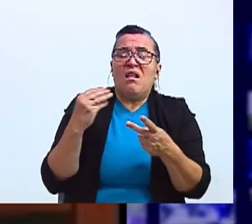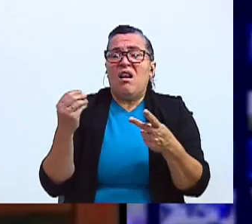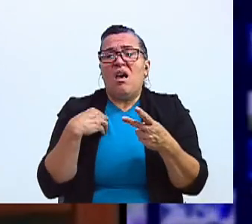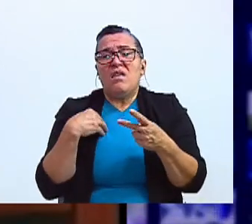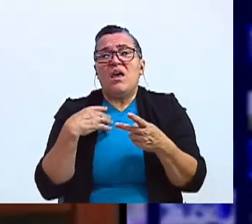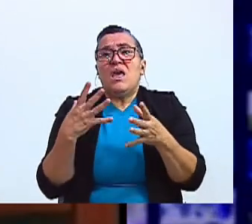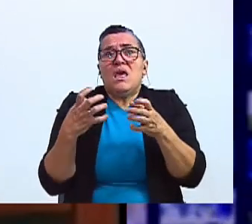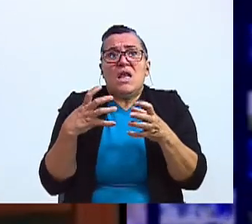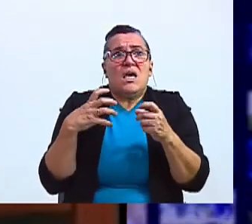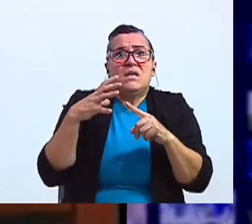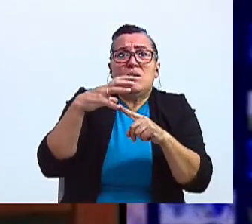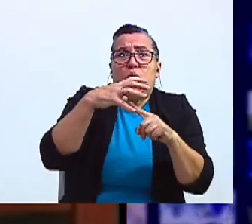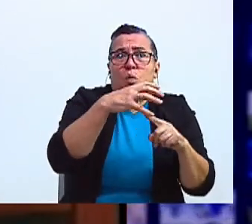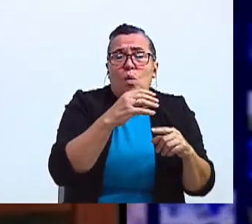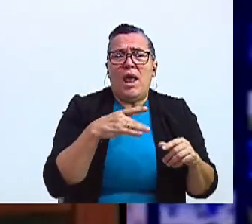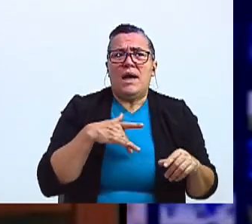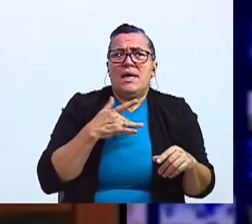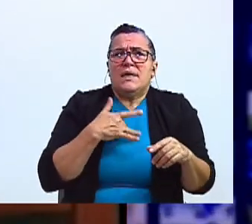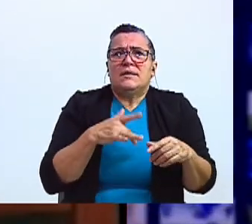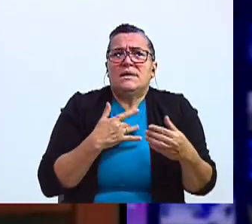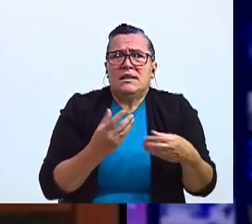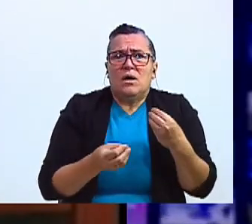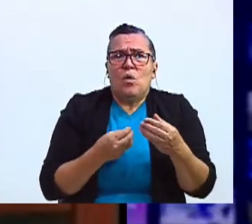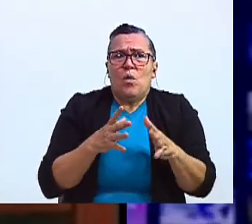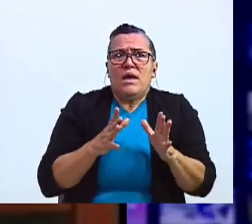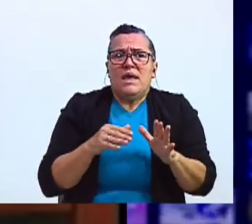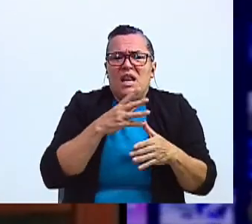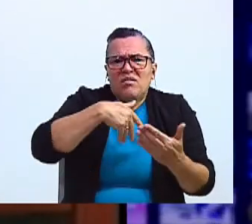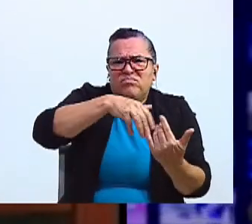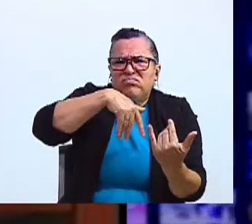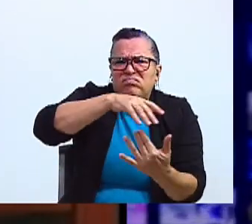popular. A lot of people feel that, and then it's almost like they grow out of it and they